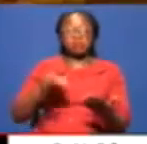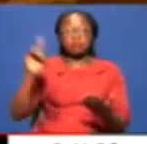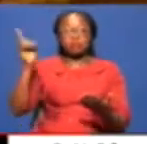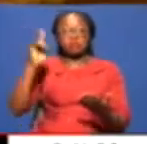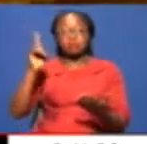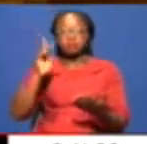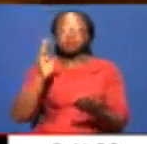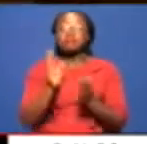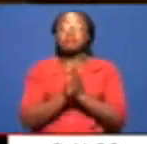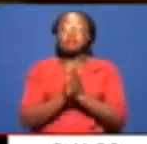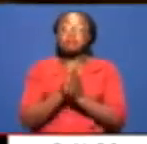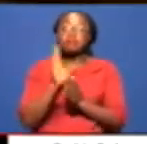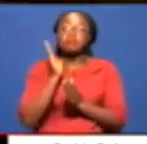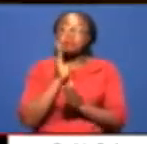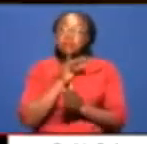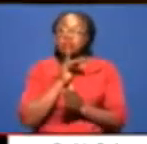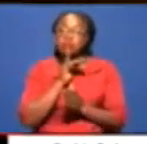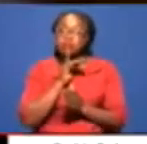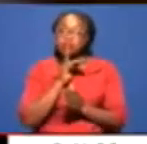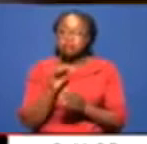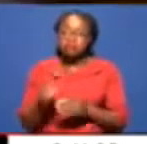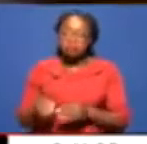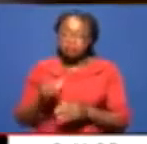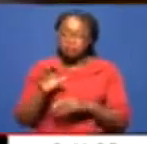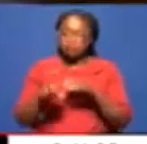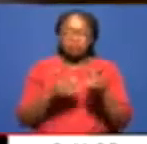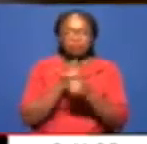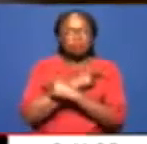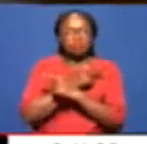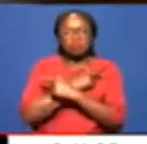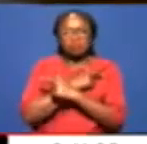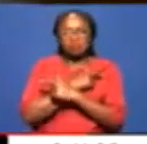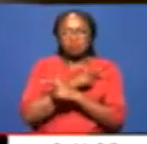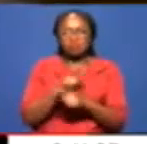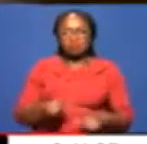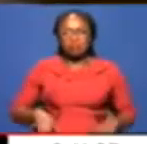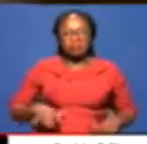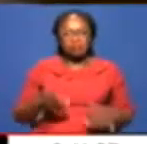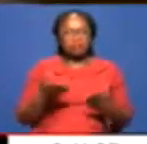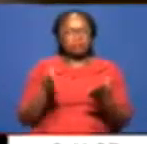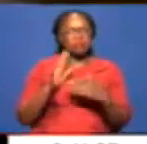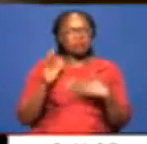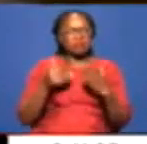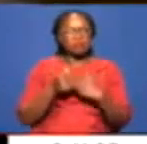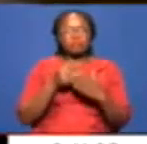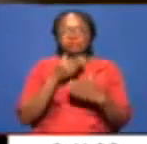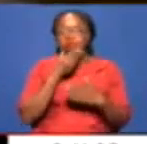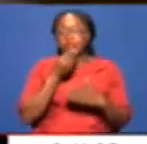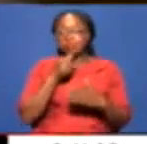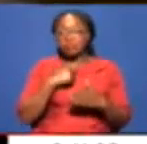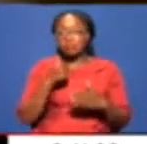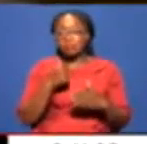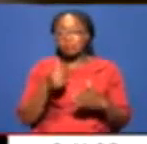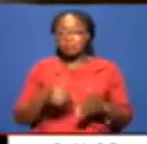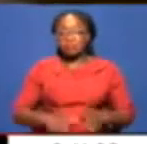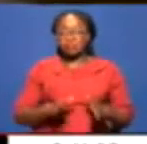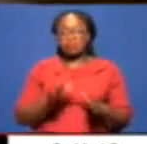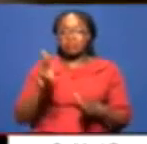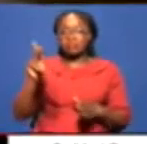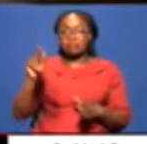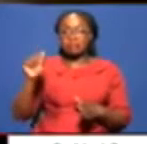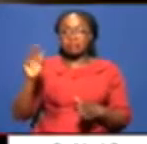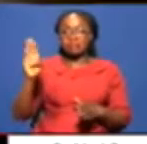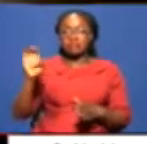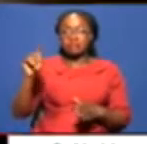anthropologists. My parents had lived all their adult lives here. My father was born in Kabete, just where today